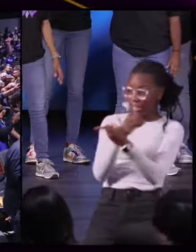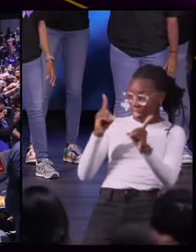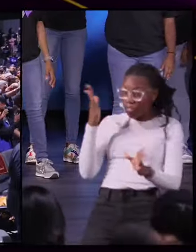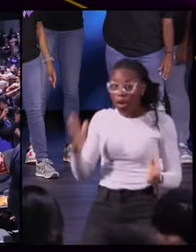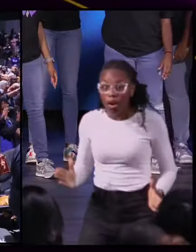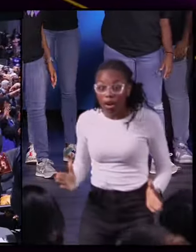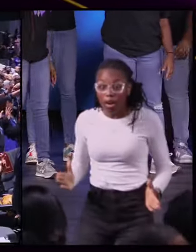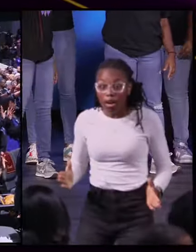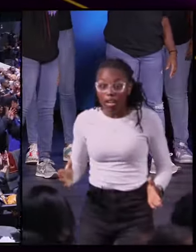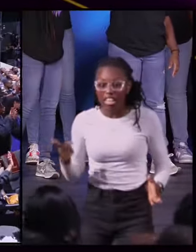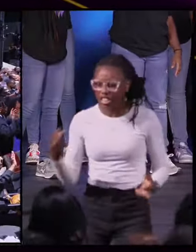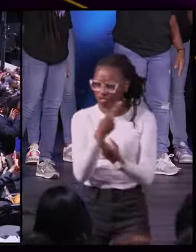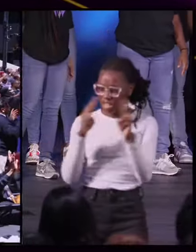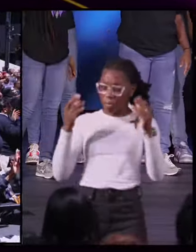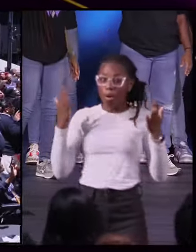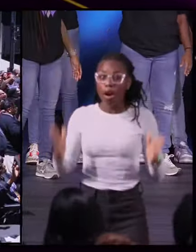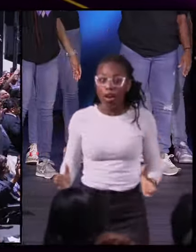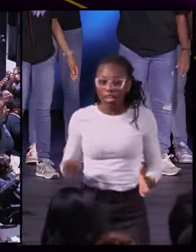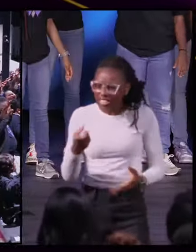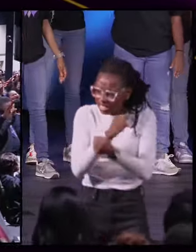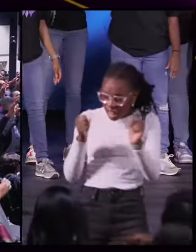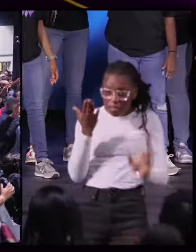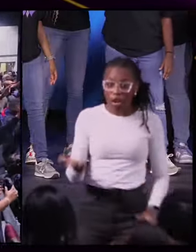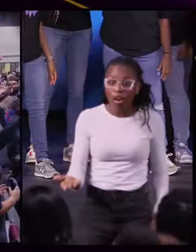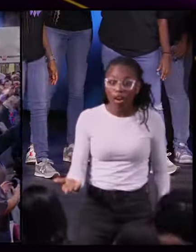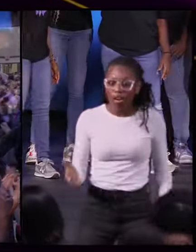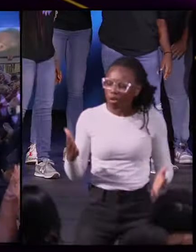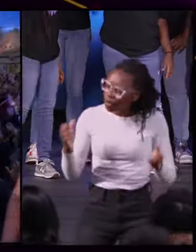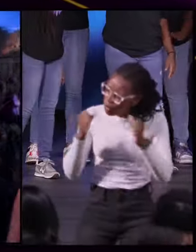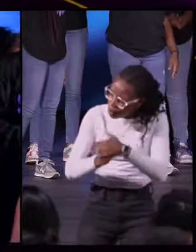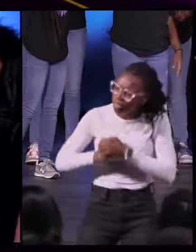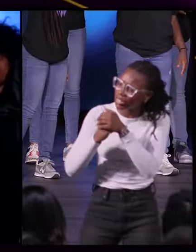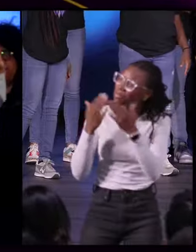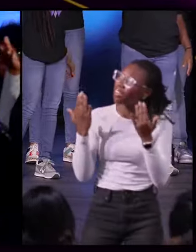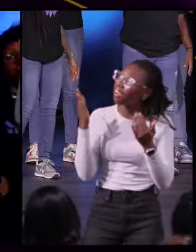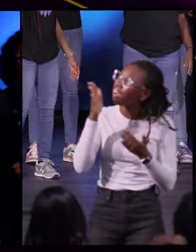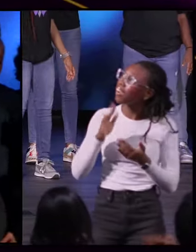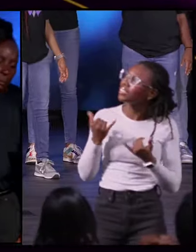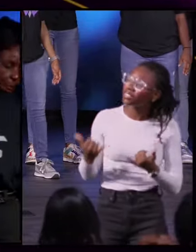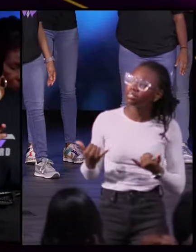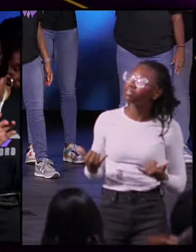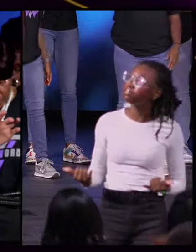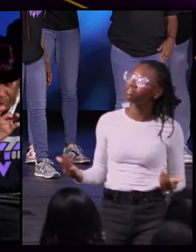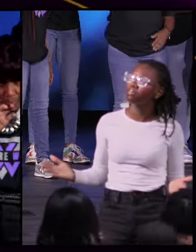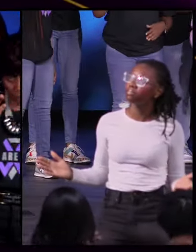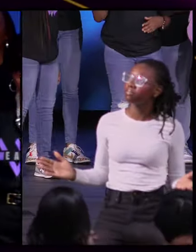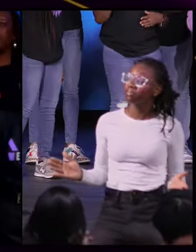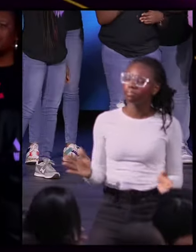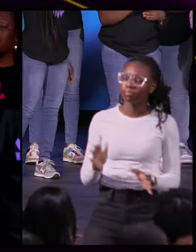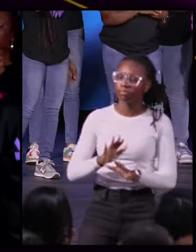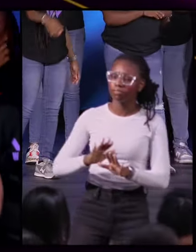redeemer? Has he been a savior? Come on, lift up your worship. Lift it up.